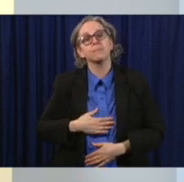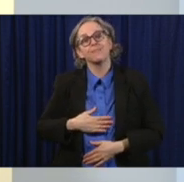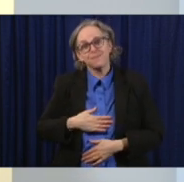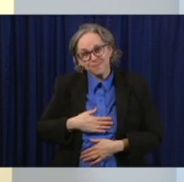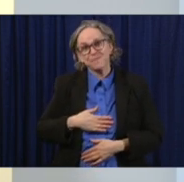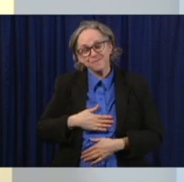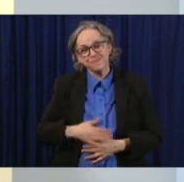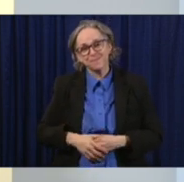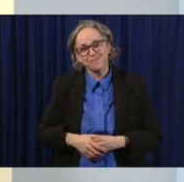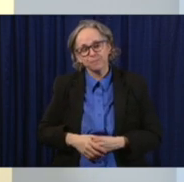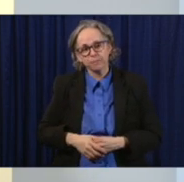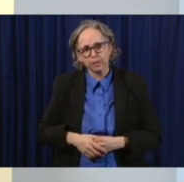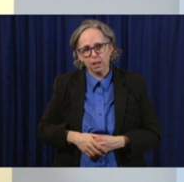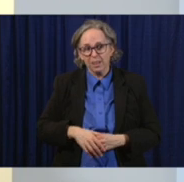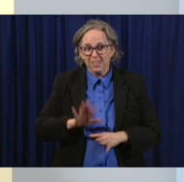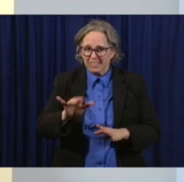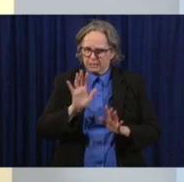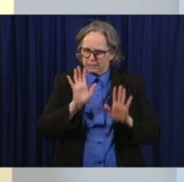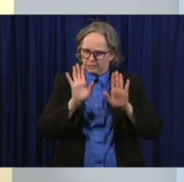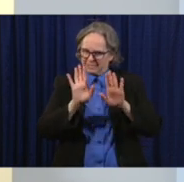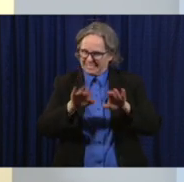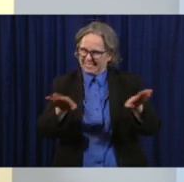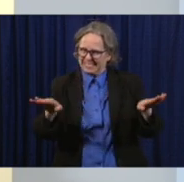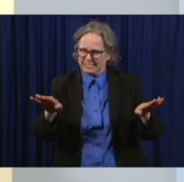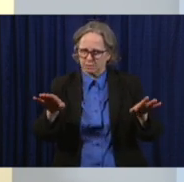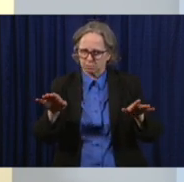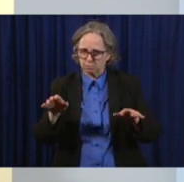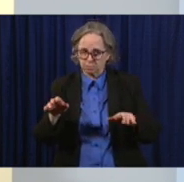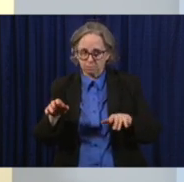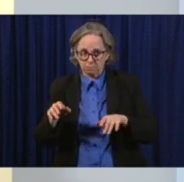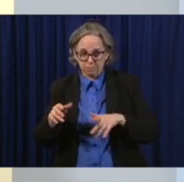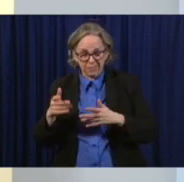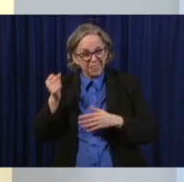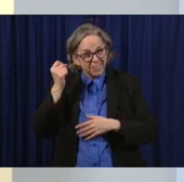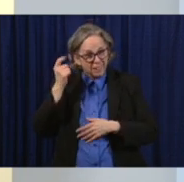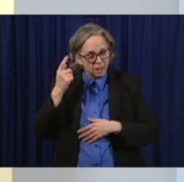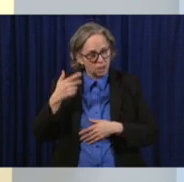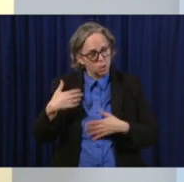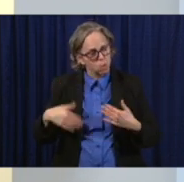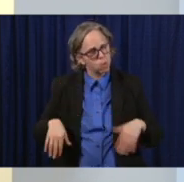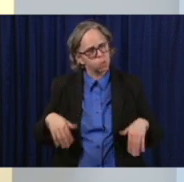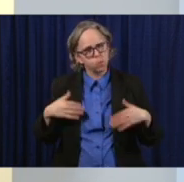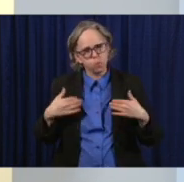on all of these particular issues, as we've said from the very beginning,